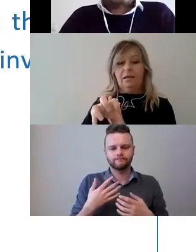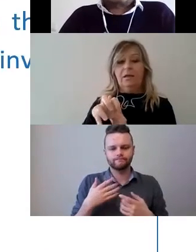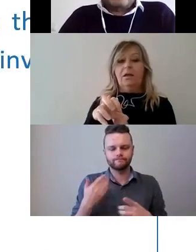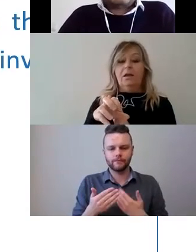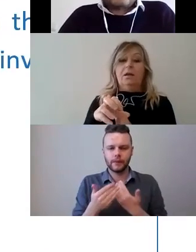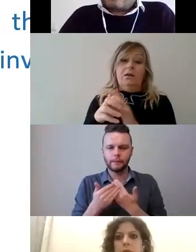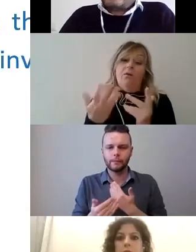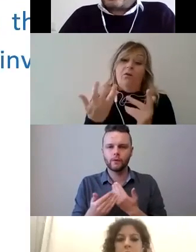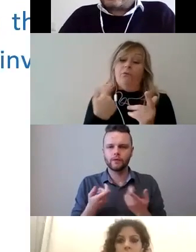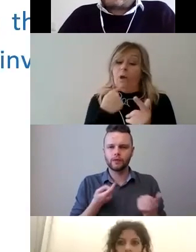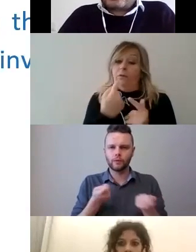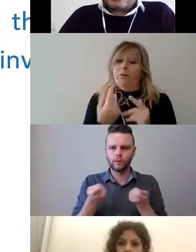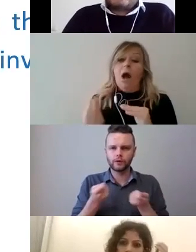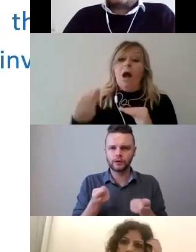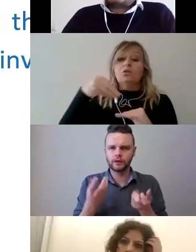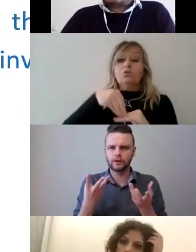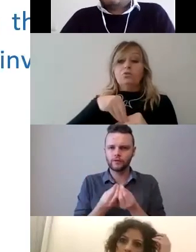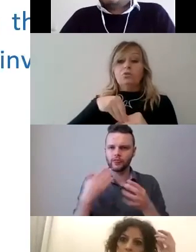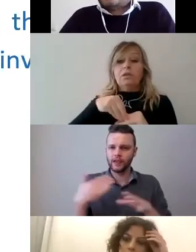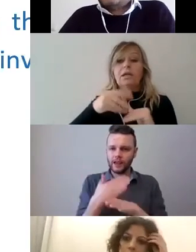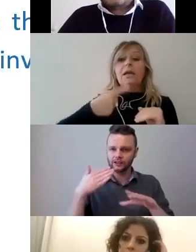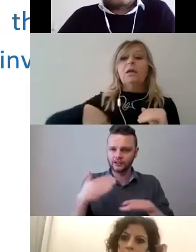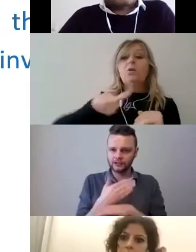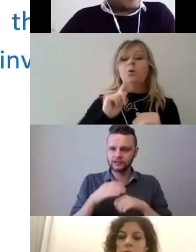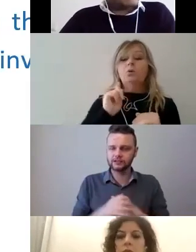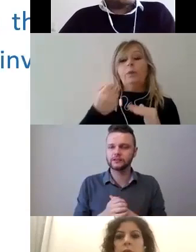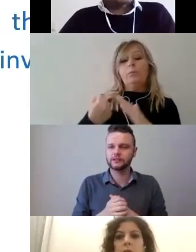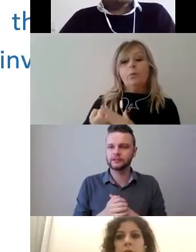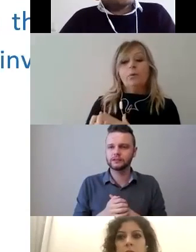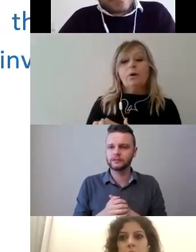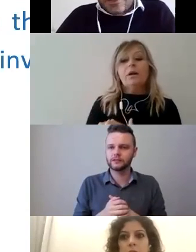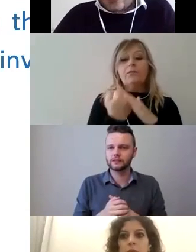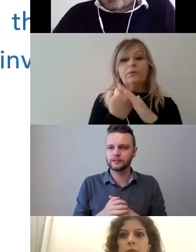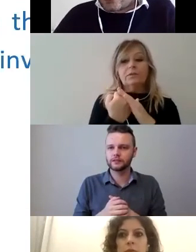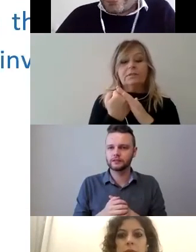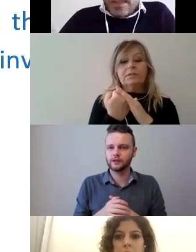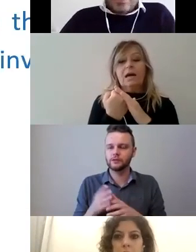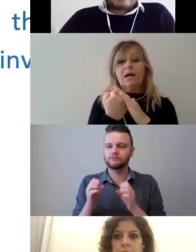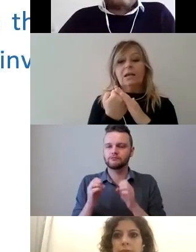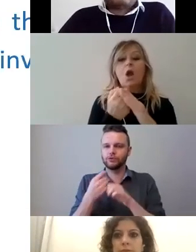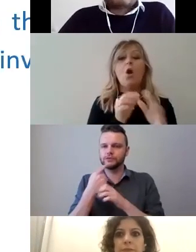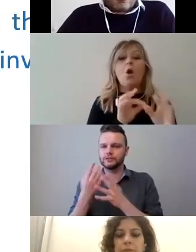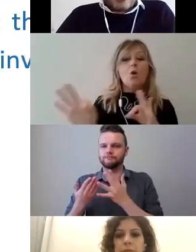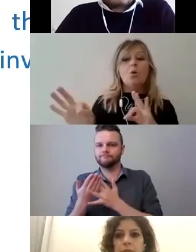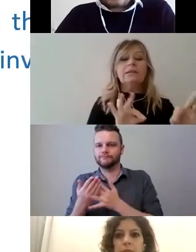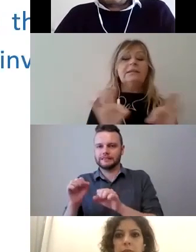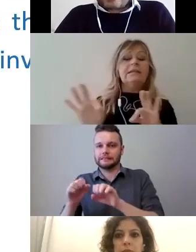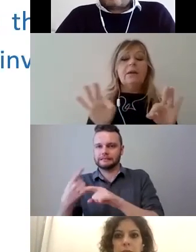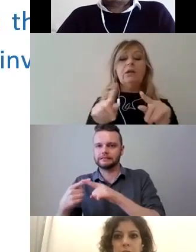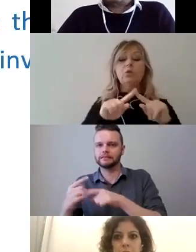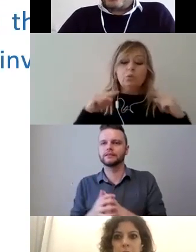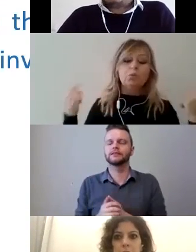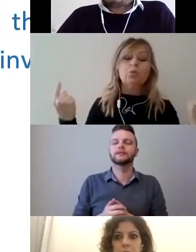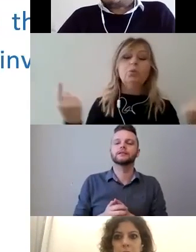the coordination of the actions. The system. Giuseppe, 1 minute. Yes, thank you, Bruno. We are talking